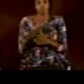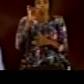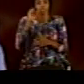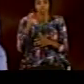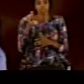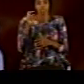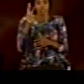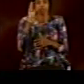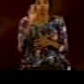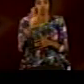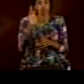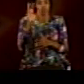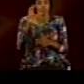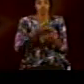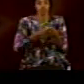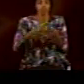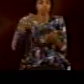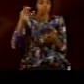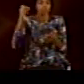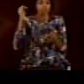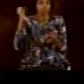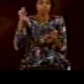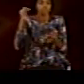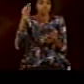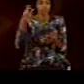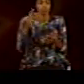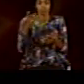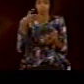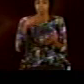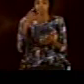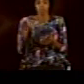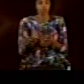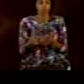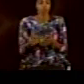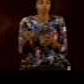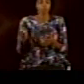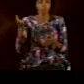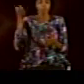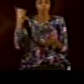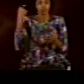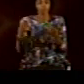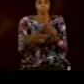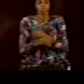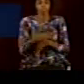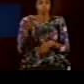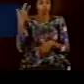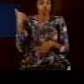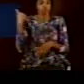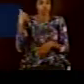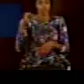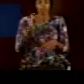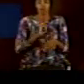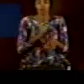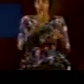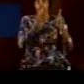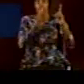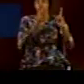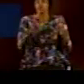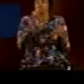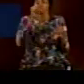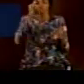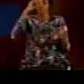in verse 13, we are told, before the day was, I am he, and there is none that can deliver out of my